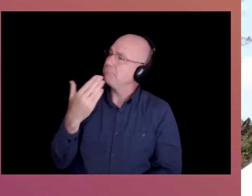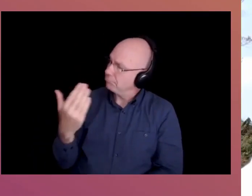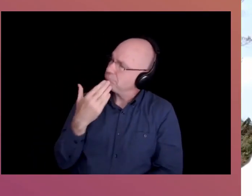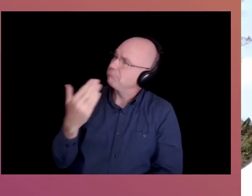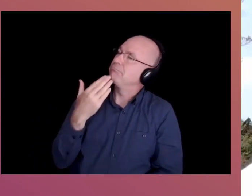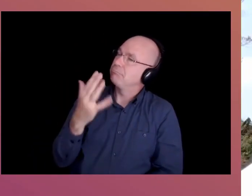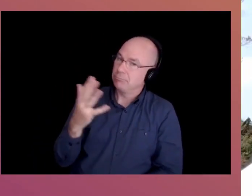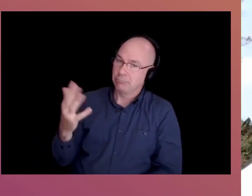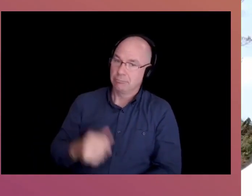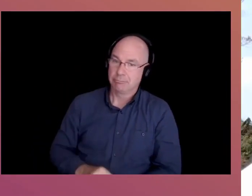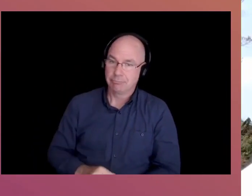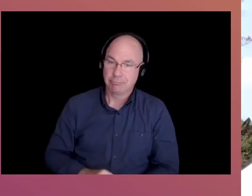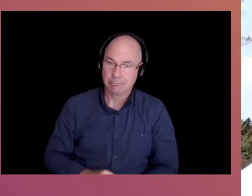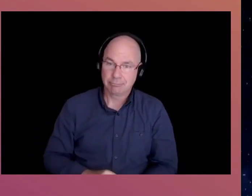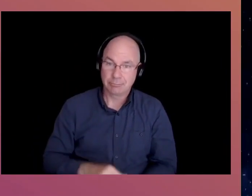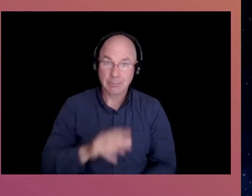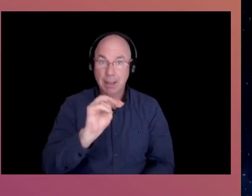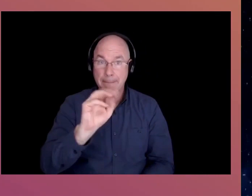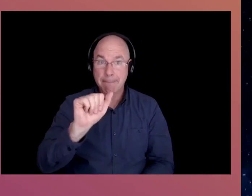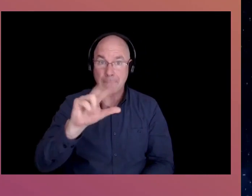Margaret? Yes. Hi.